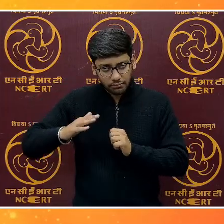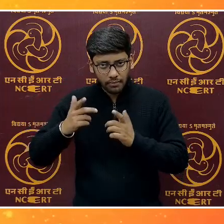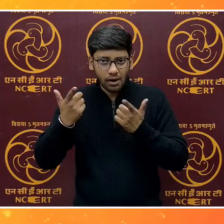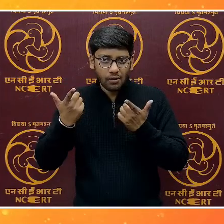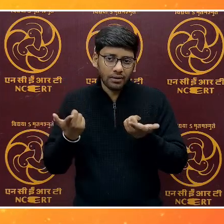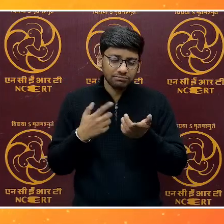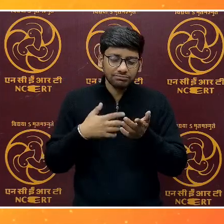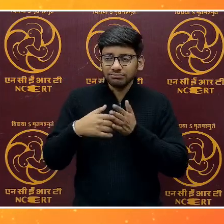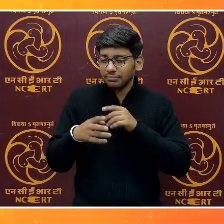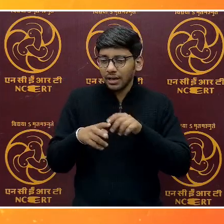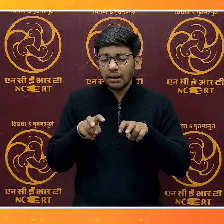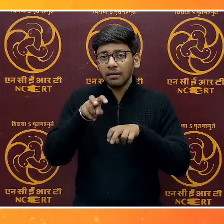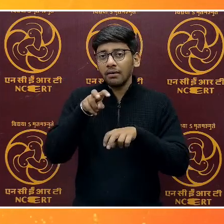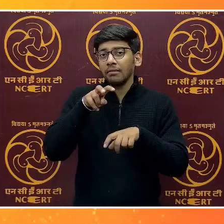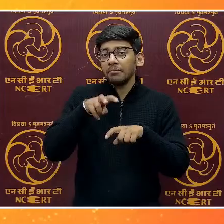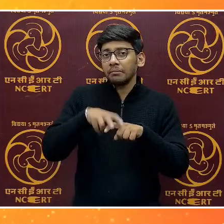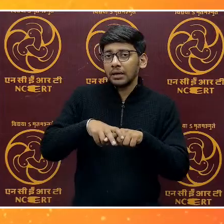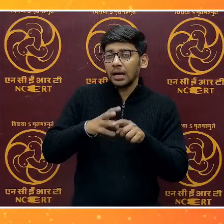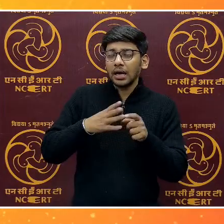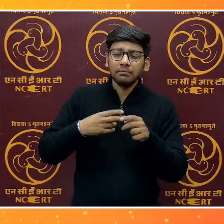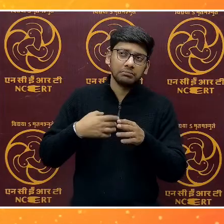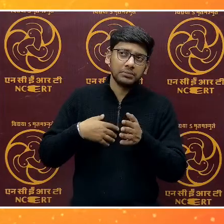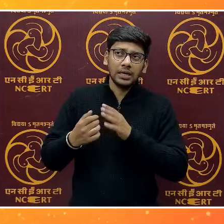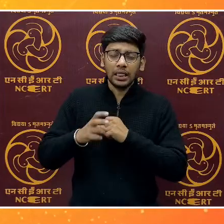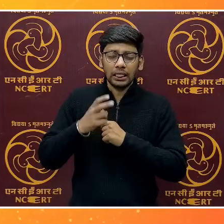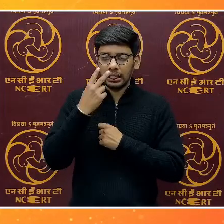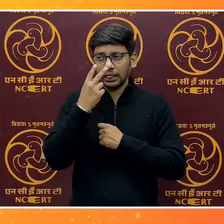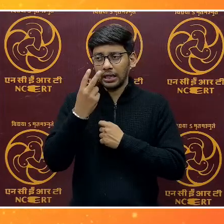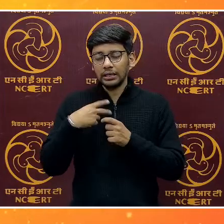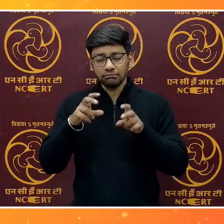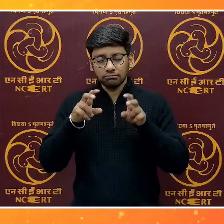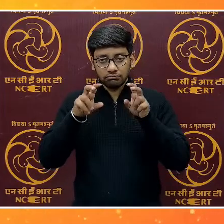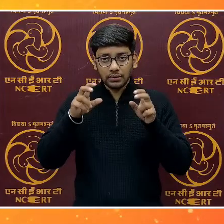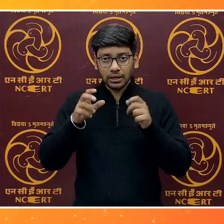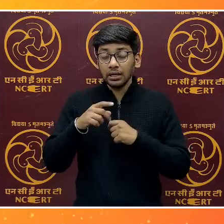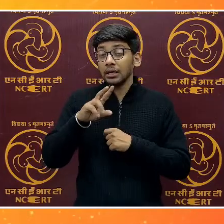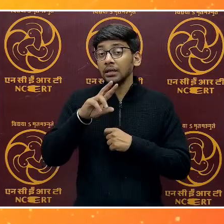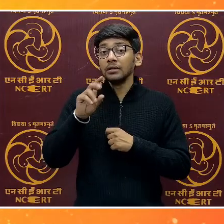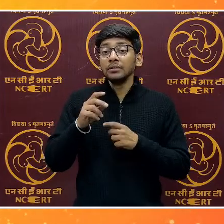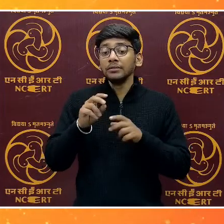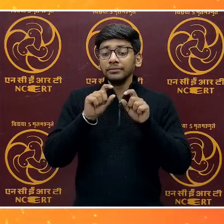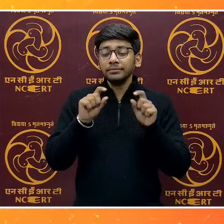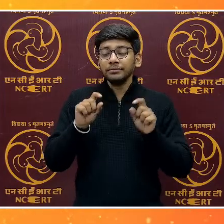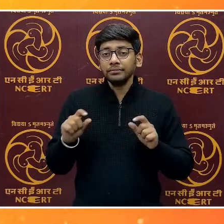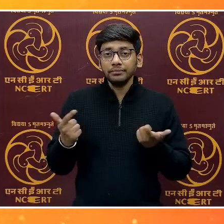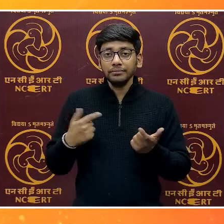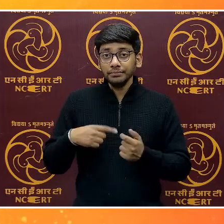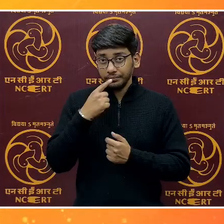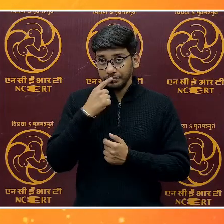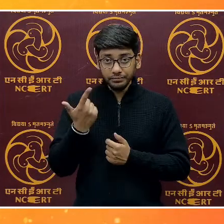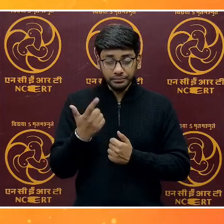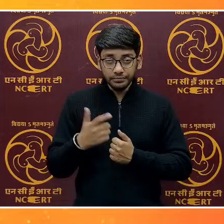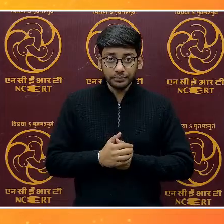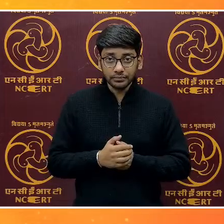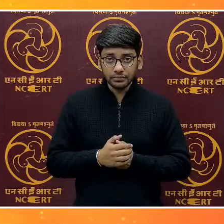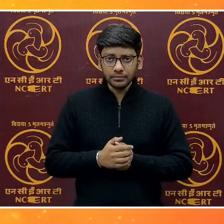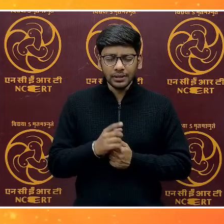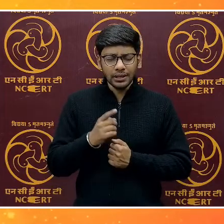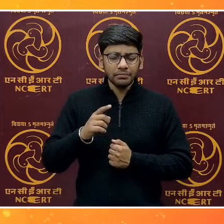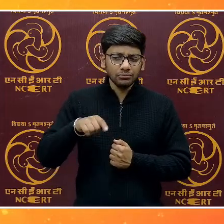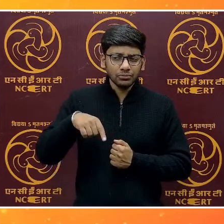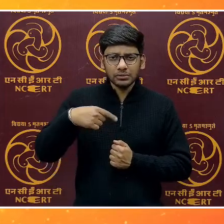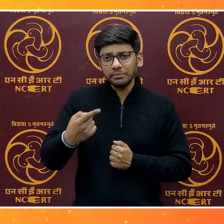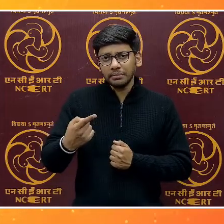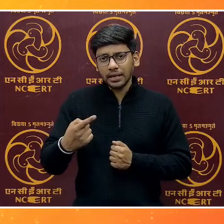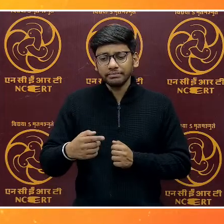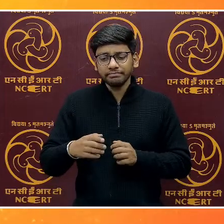say. And there she is sitting and wondering. Let's read the second paragraph. It says, and then I go to bed